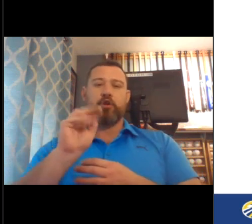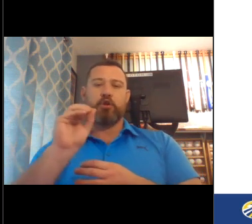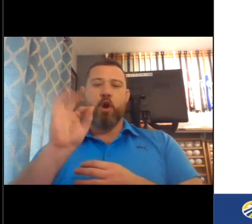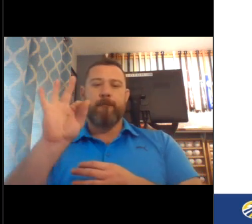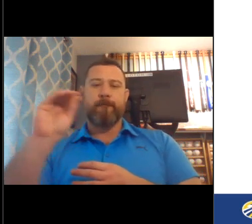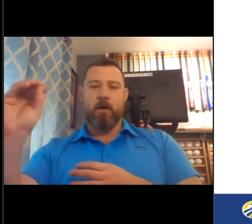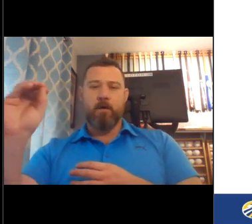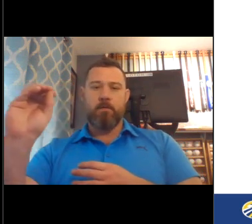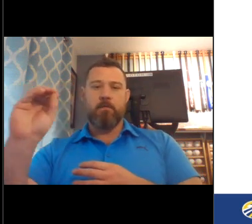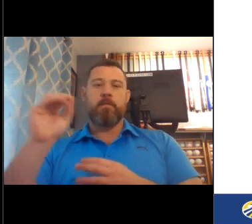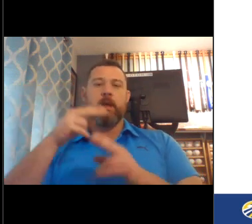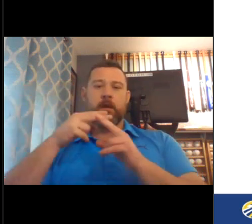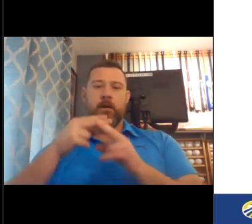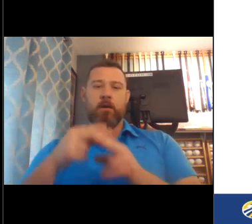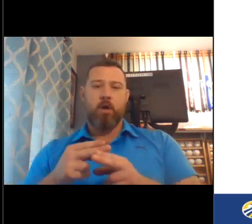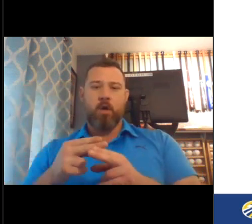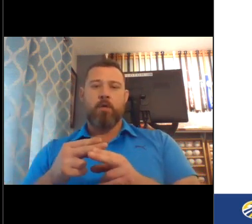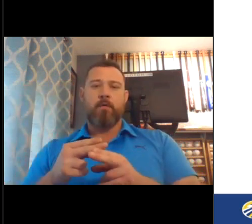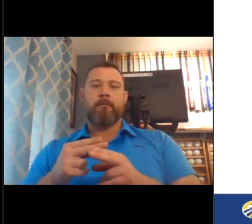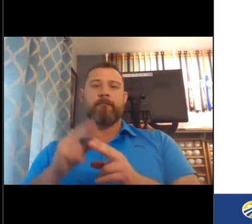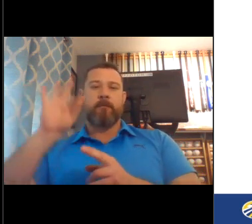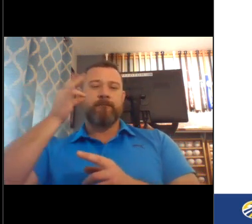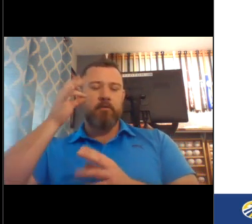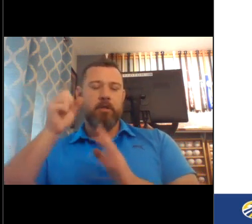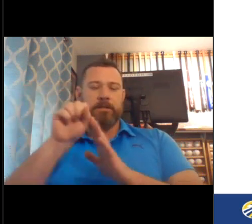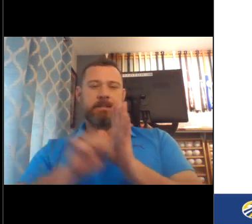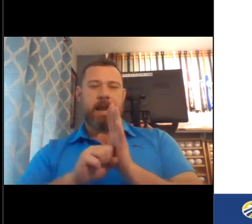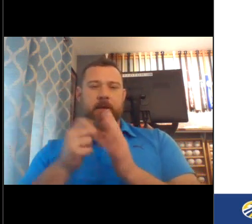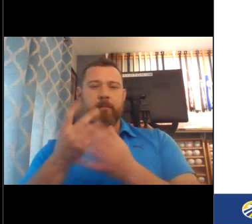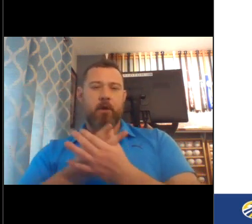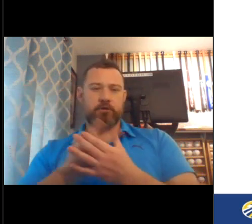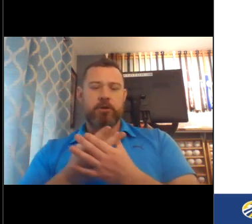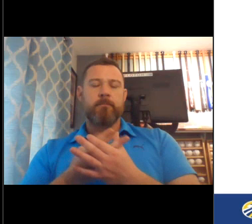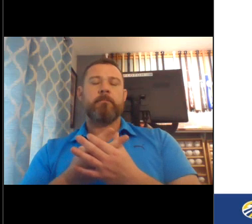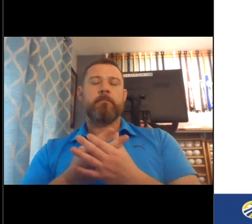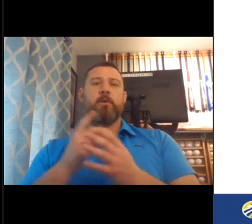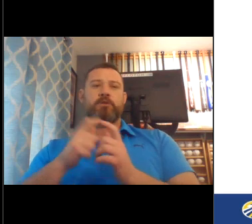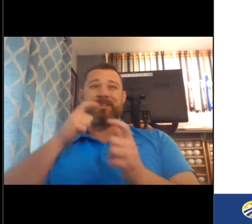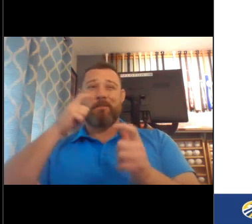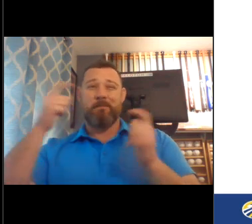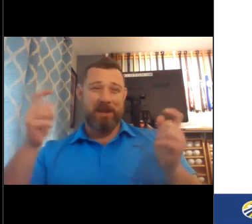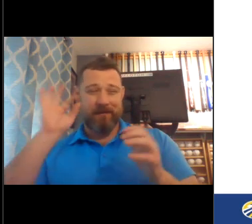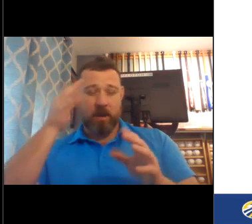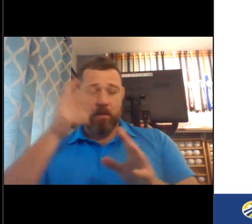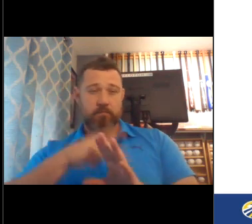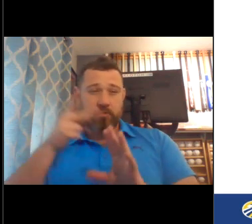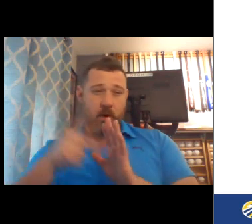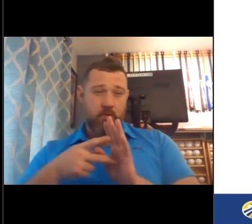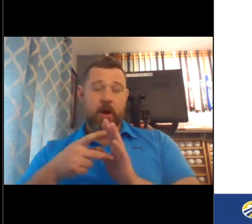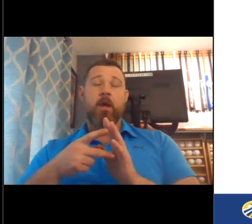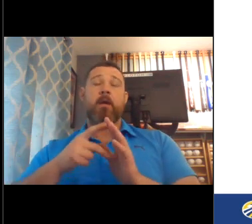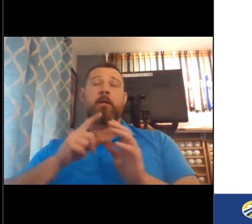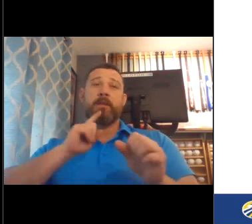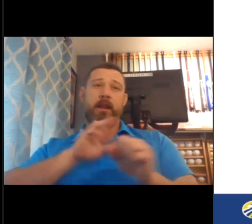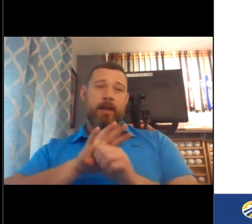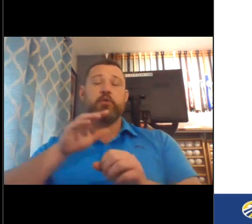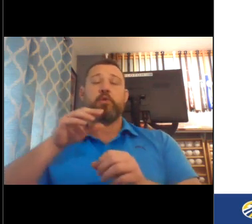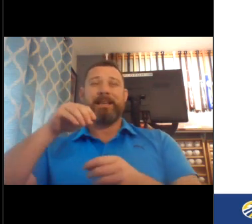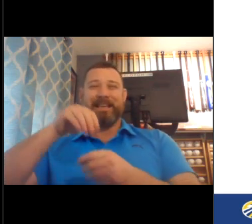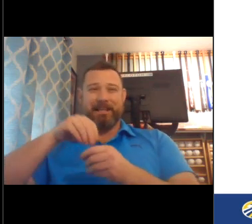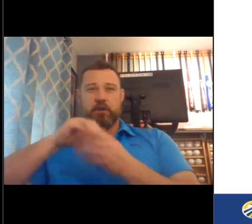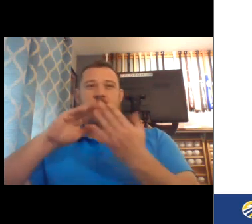the Fed State Partnership Program, which is a big federal program dedicated to intercity rail.